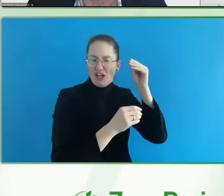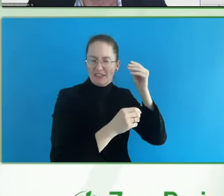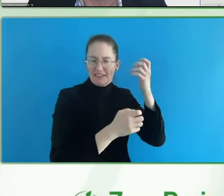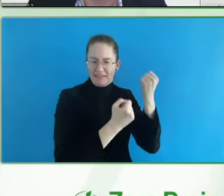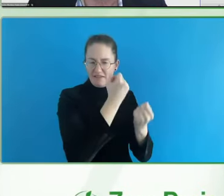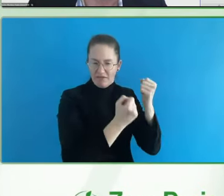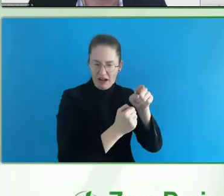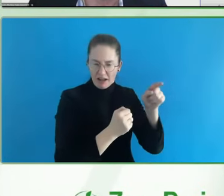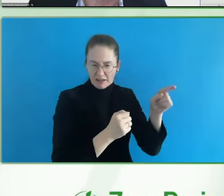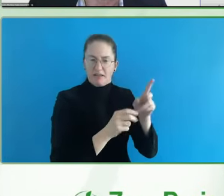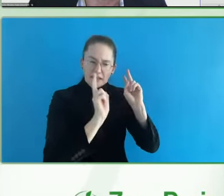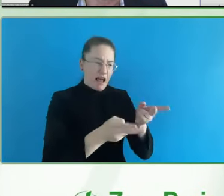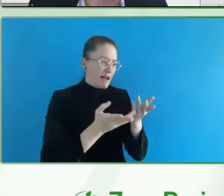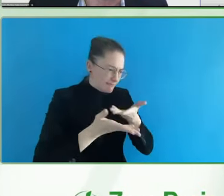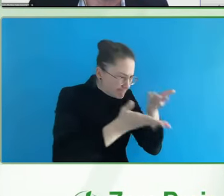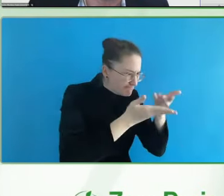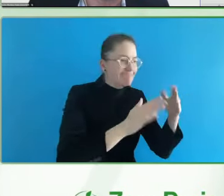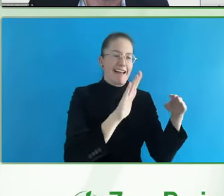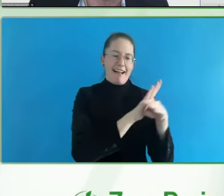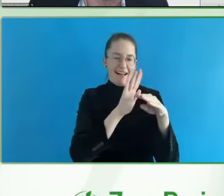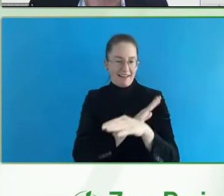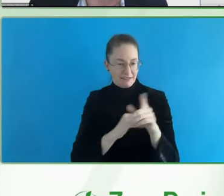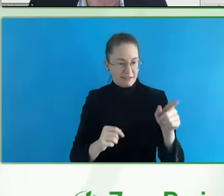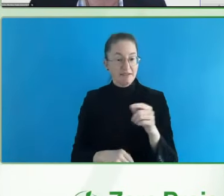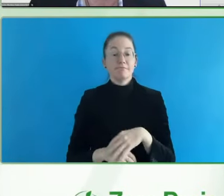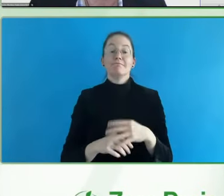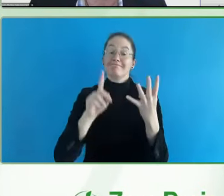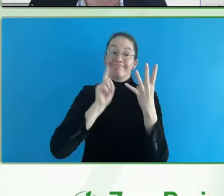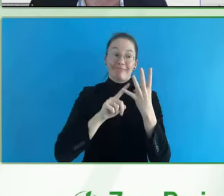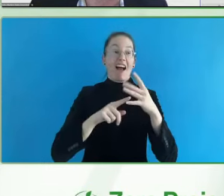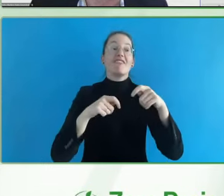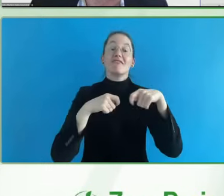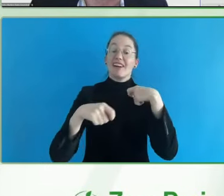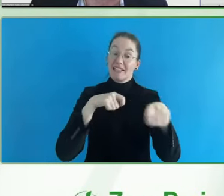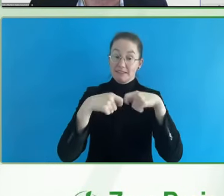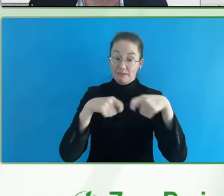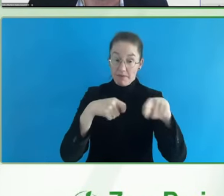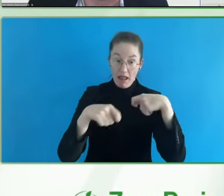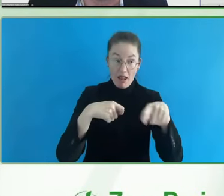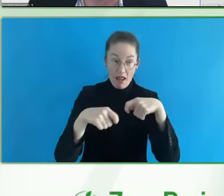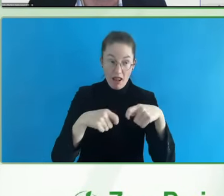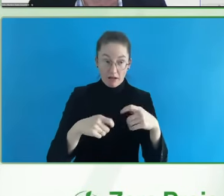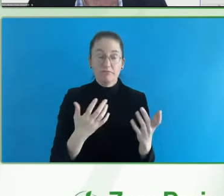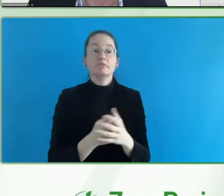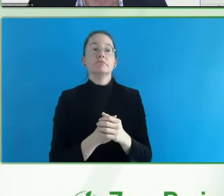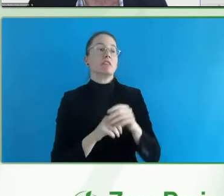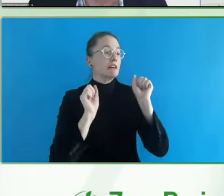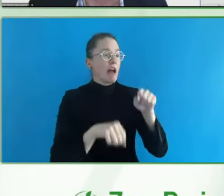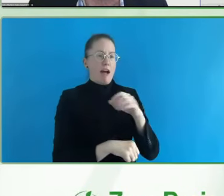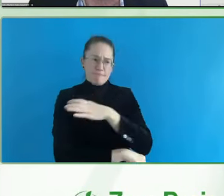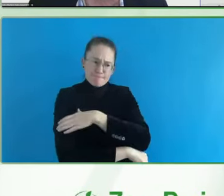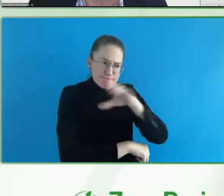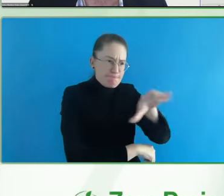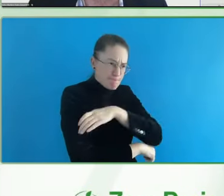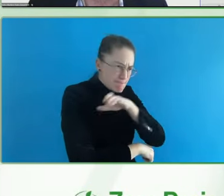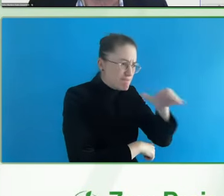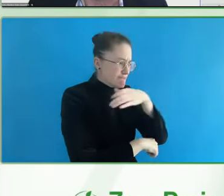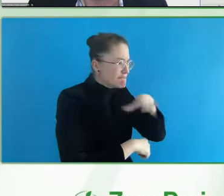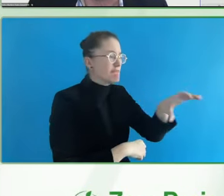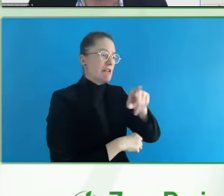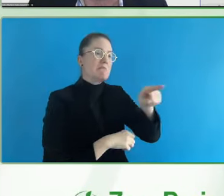students and allows their empowerment in the sense that they can participate in the design